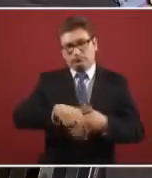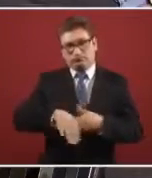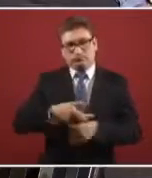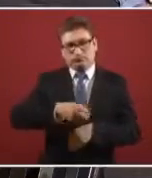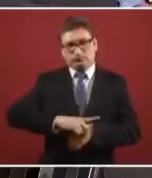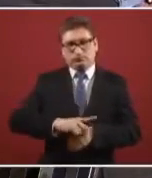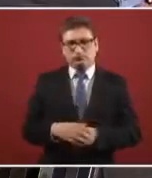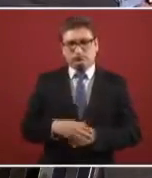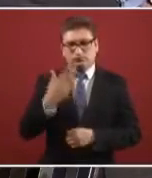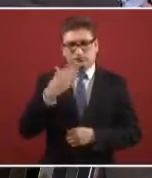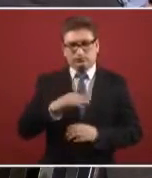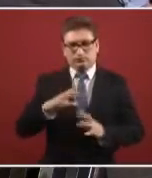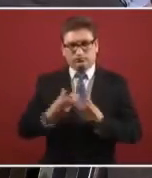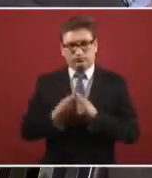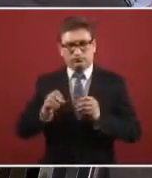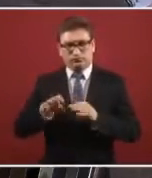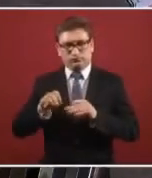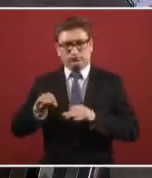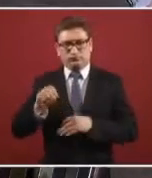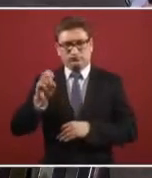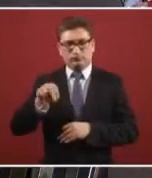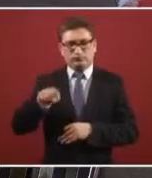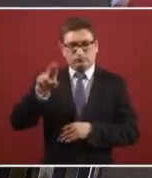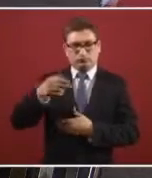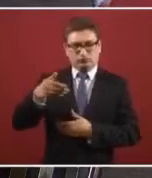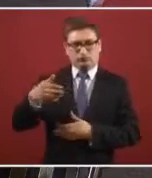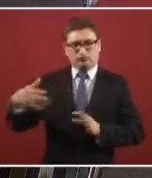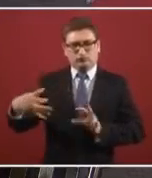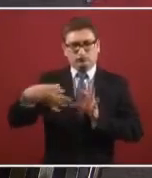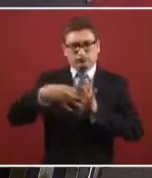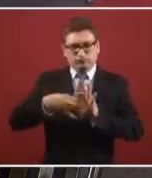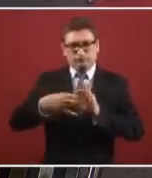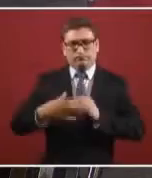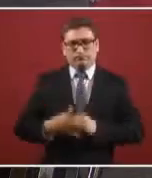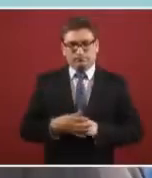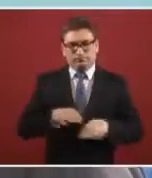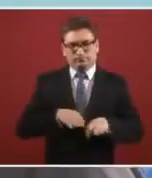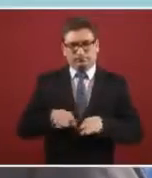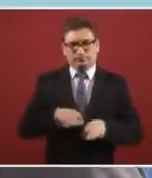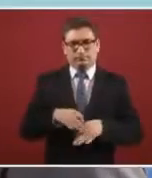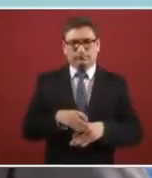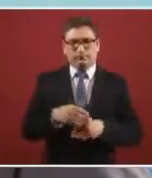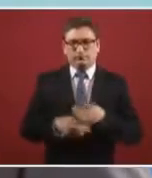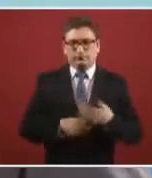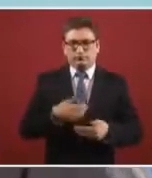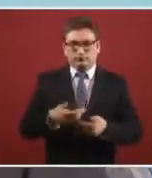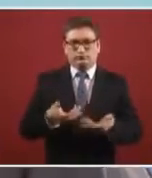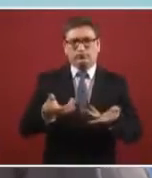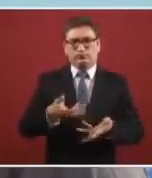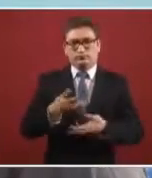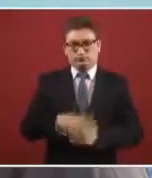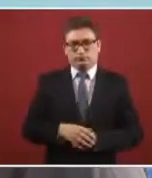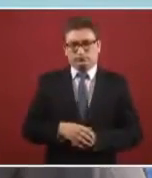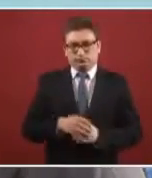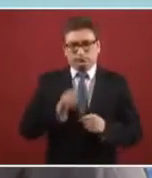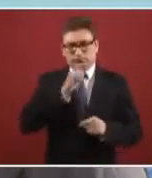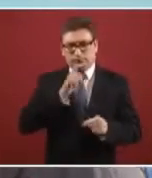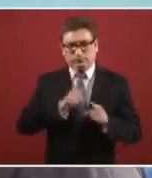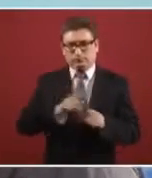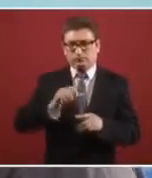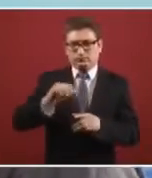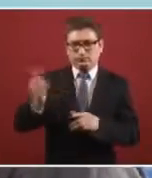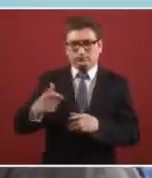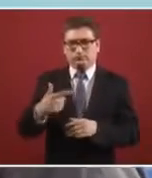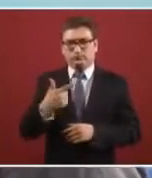next few coordinación days, con la Oficina de la Alta Comisionada de Derechos with Humanos the de Naciones Office of Unidas, se hará lo Human propio Rights, it con will los do demás its own integrantes del